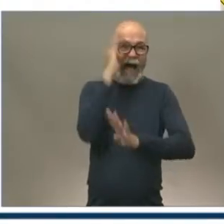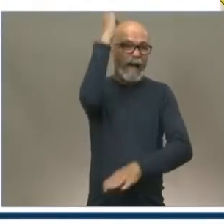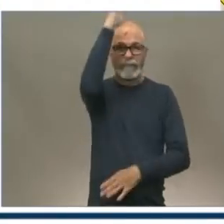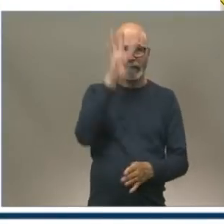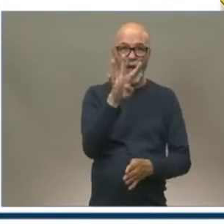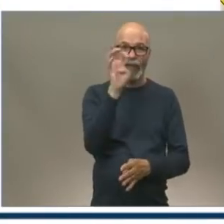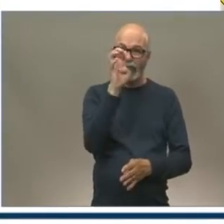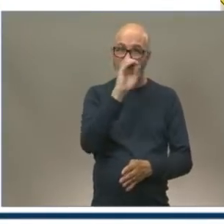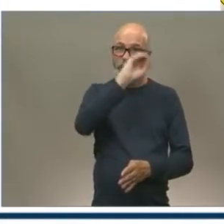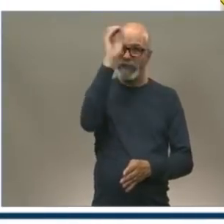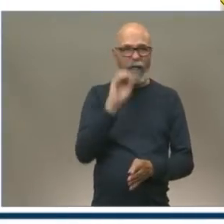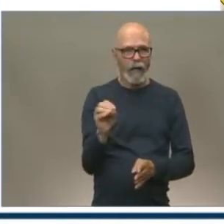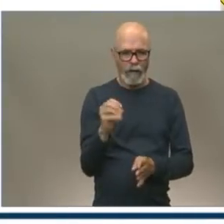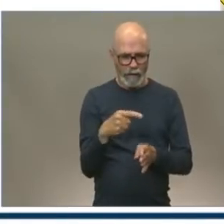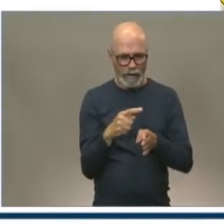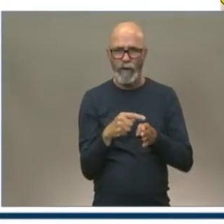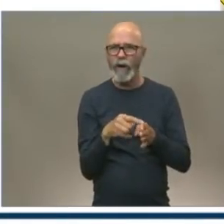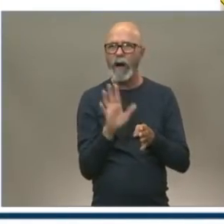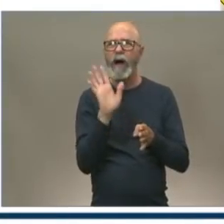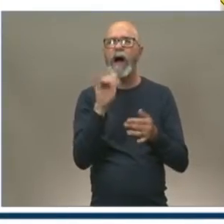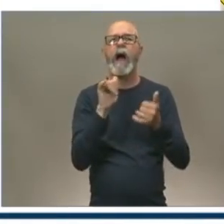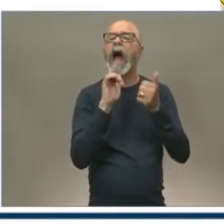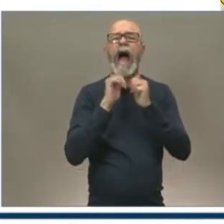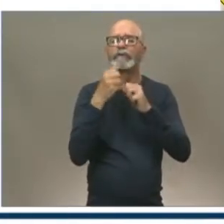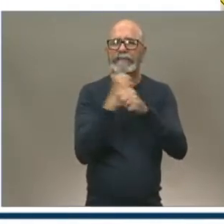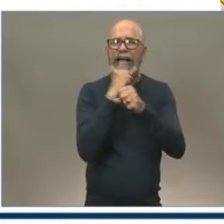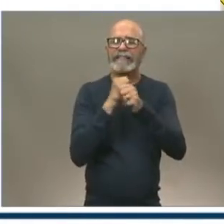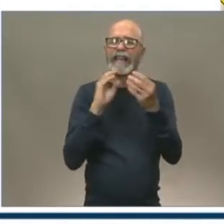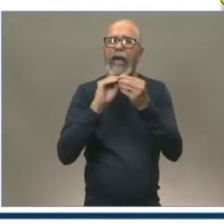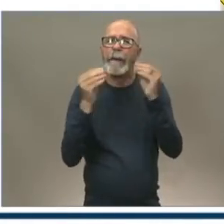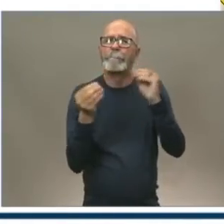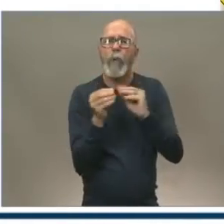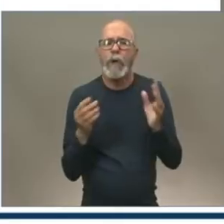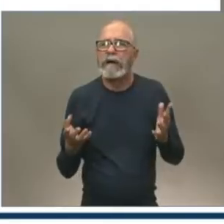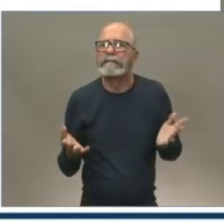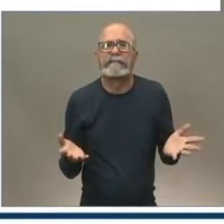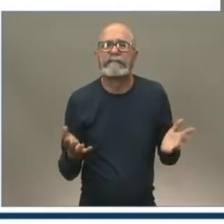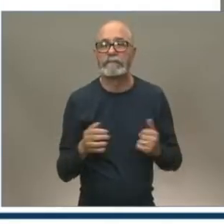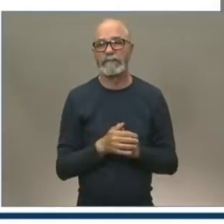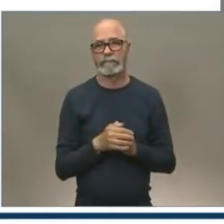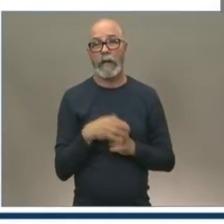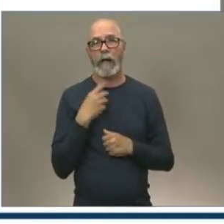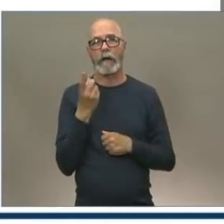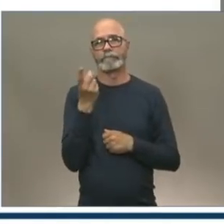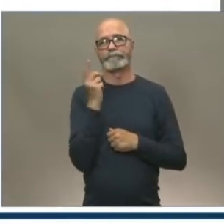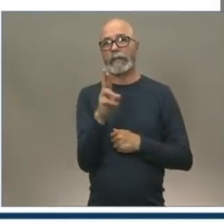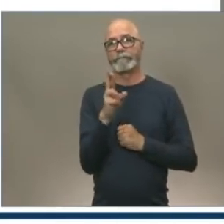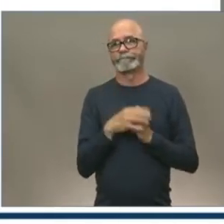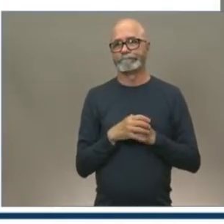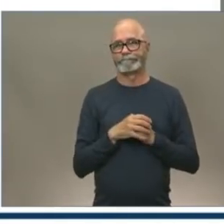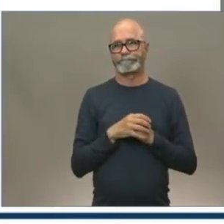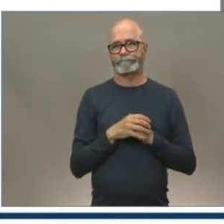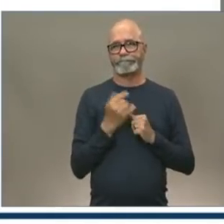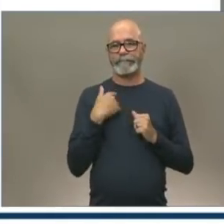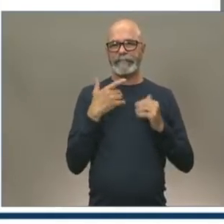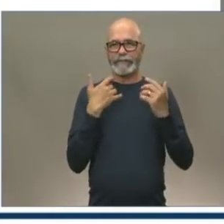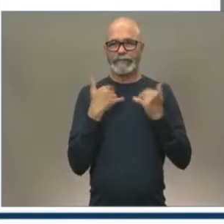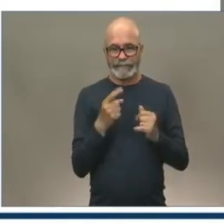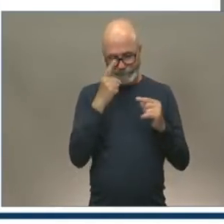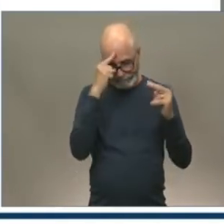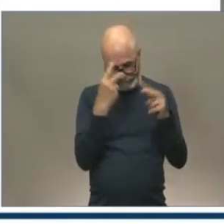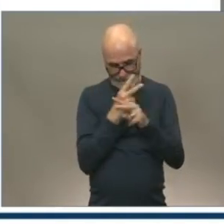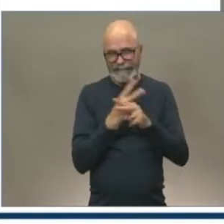the numbers. It was just a brief, we were rapidly trying to get some intelligence, and I got a brief text that said we're